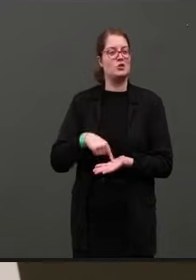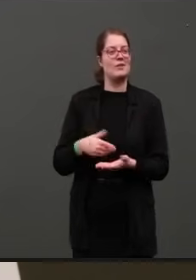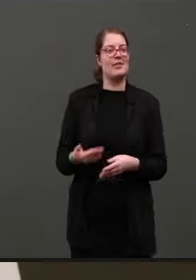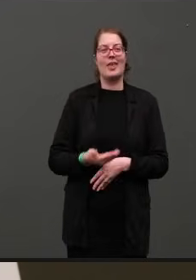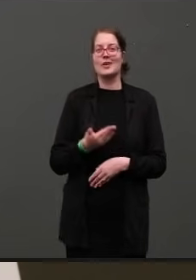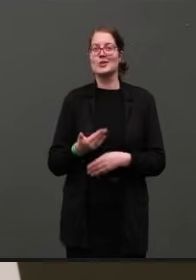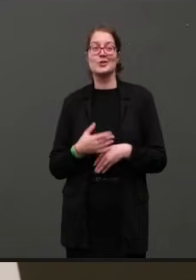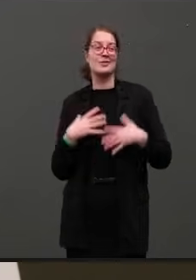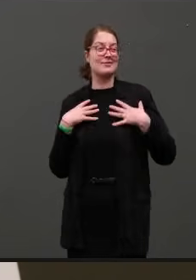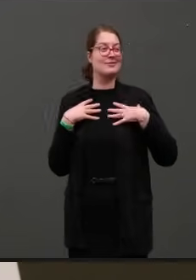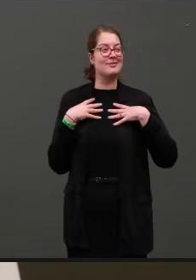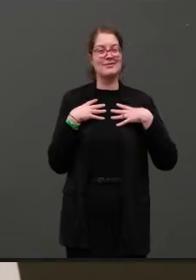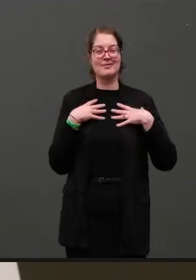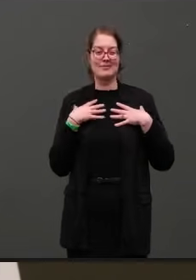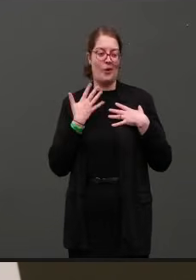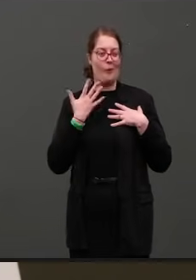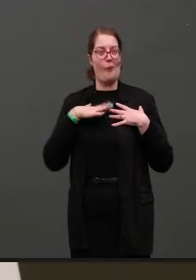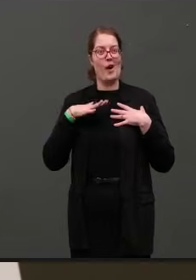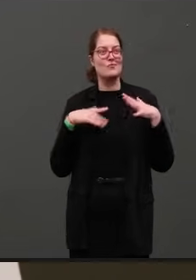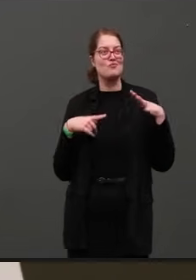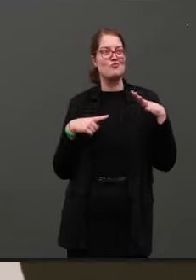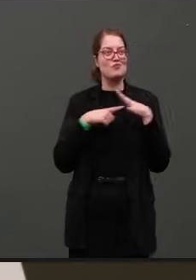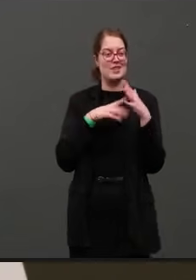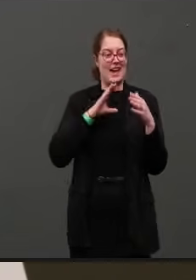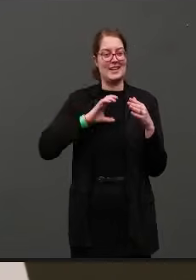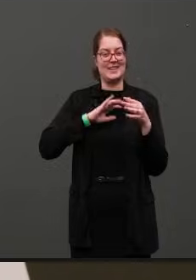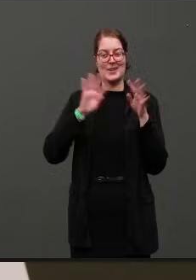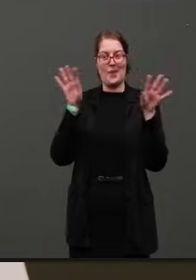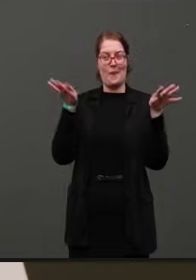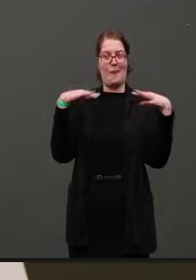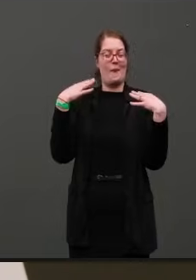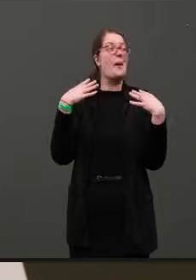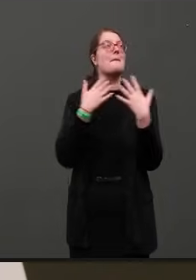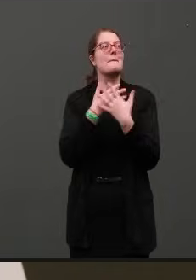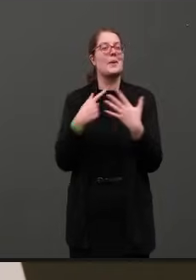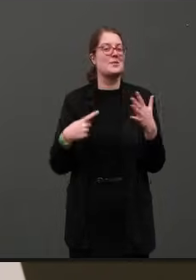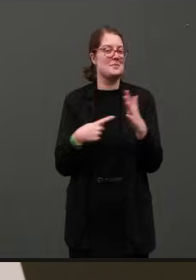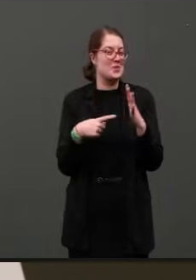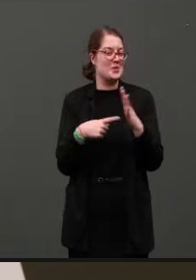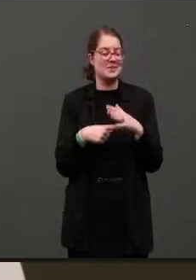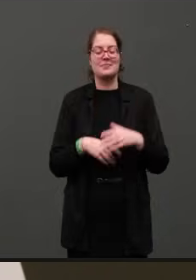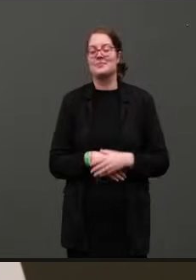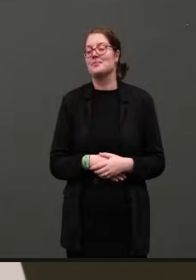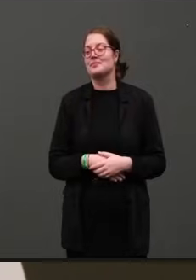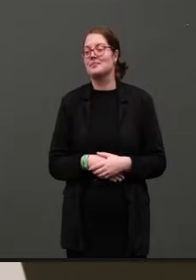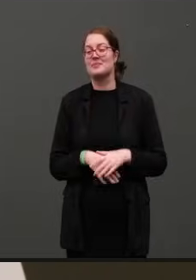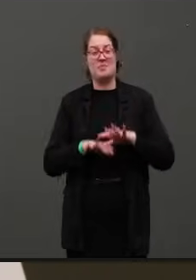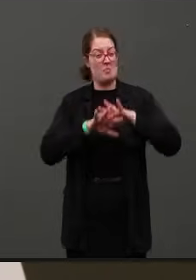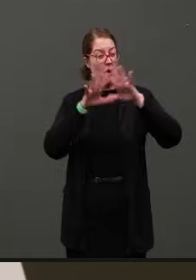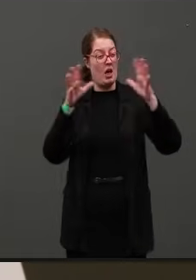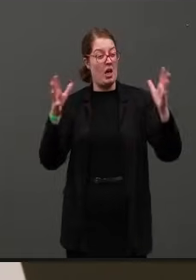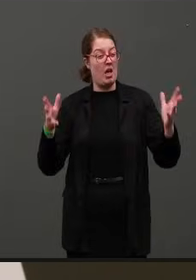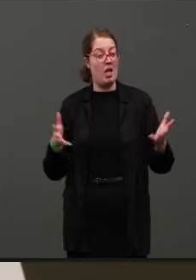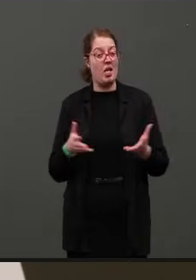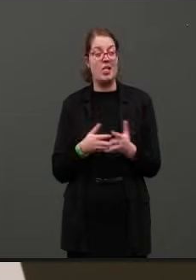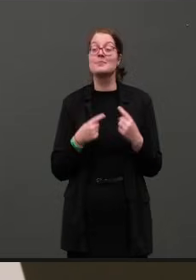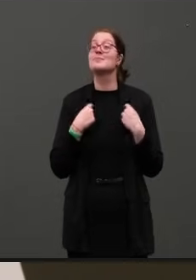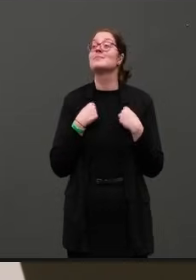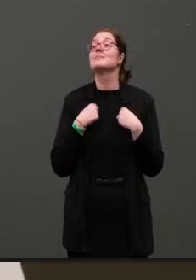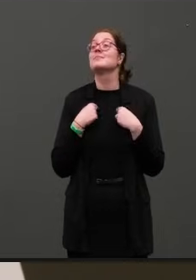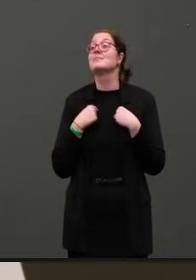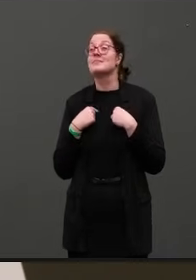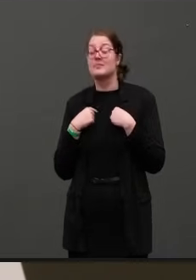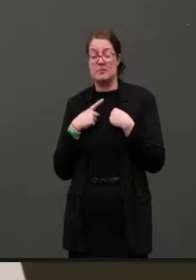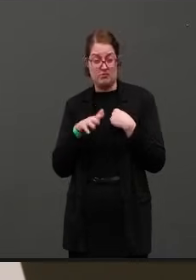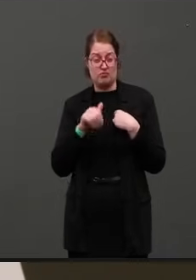the protagonist to be the most important person in the story and in the world of the story. I promise you, if your story is